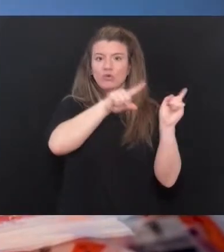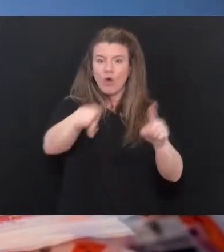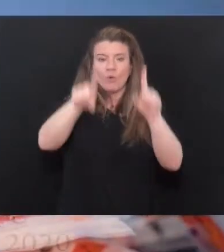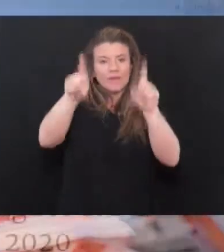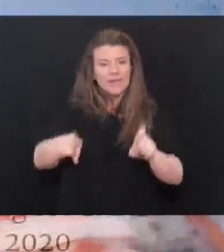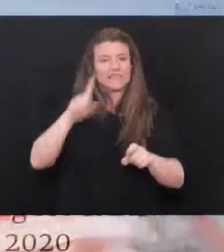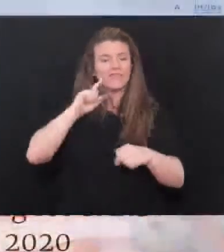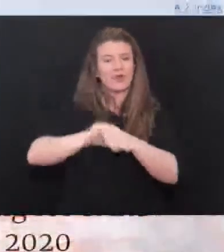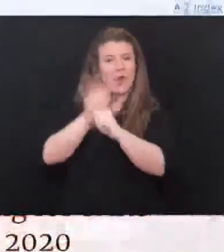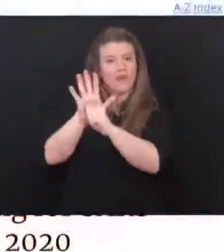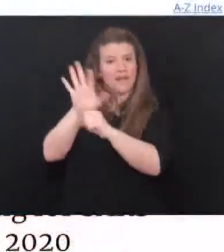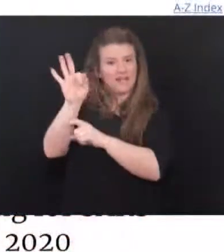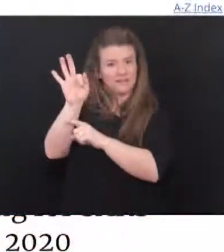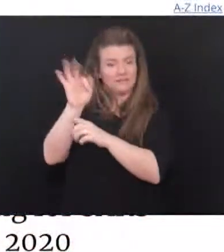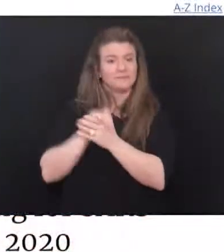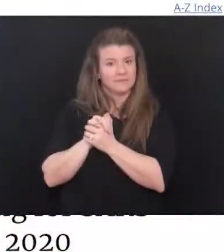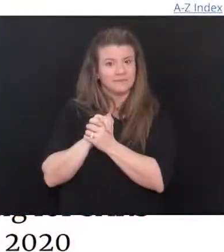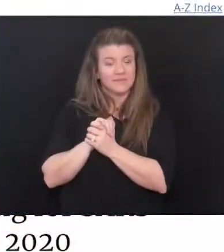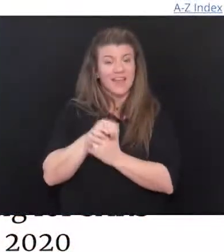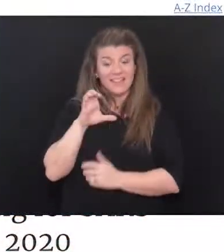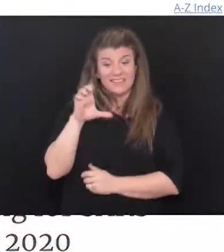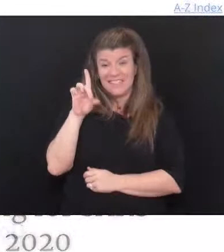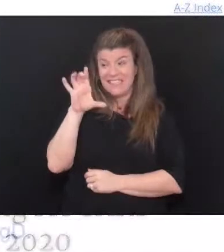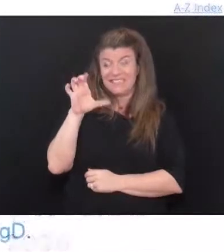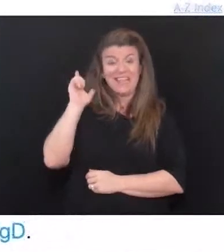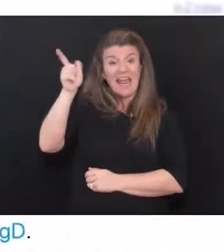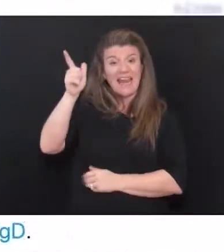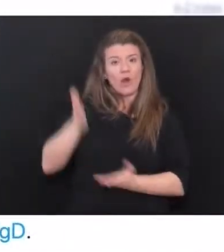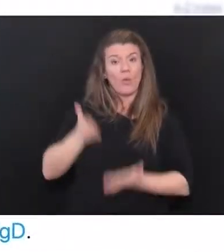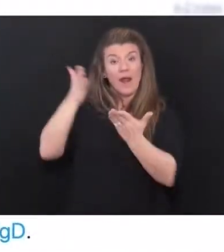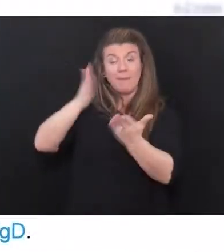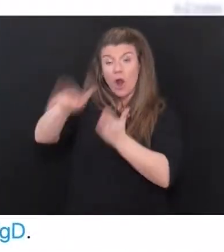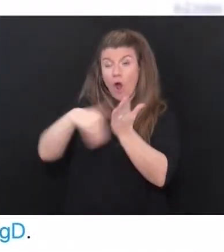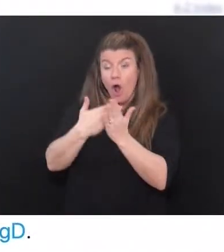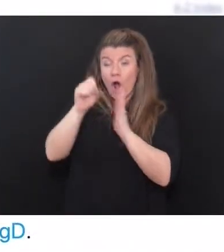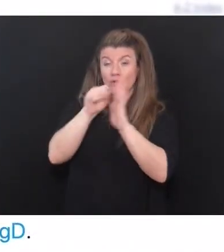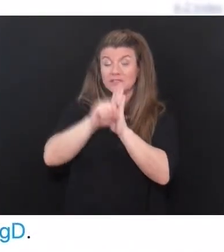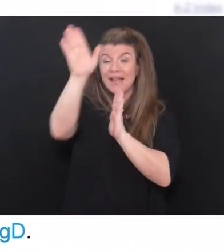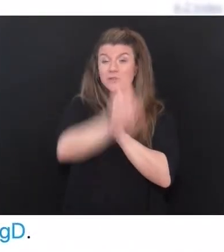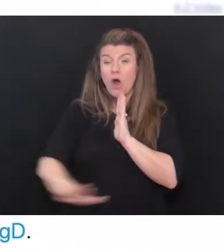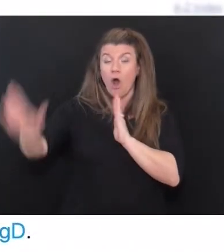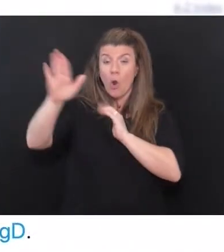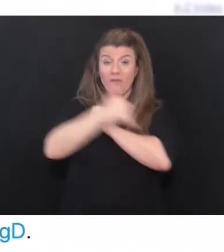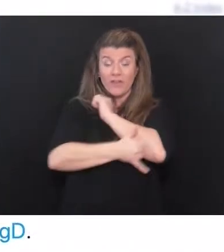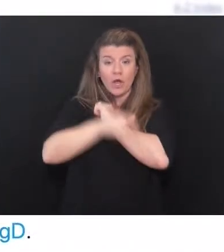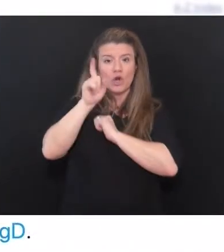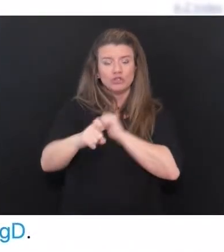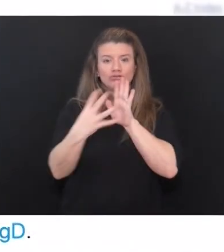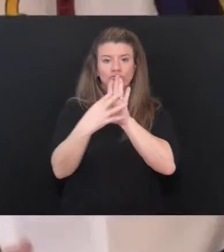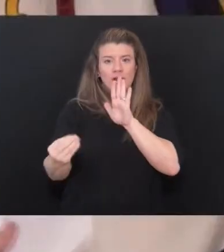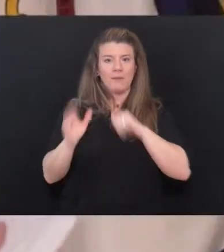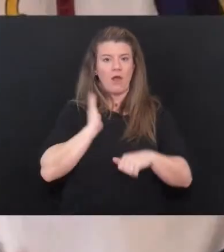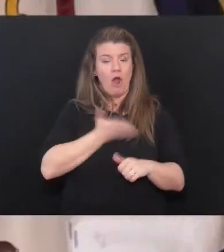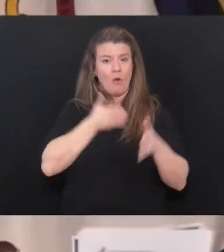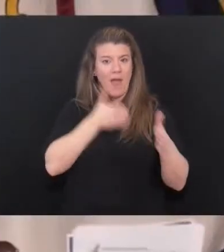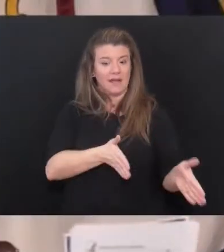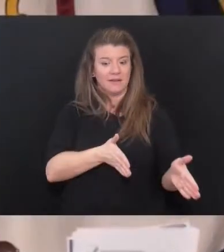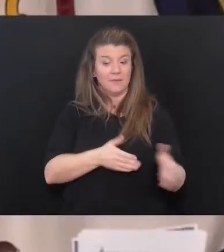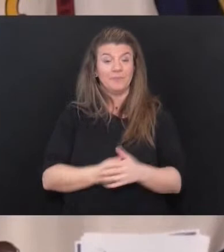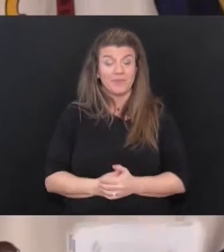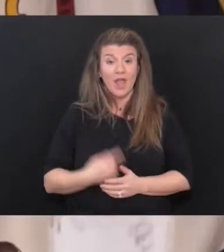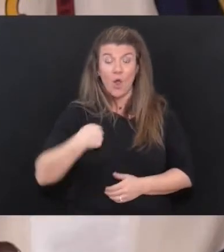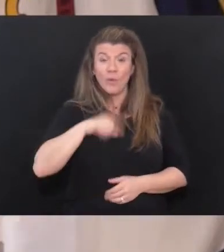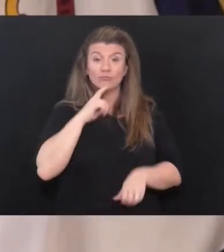for COVID-19. The CDC later recommended that all states across the country should replicate this strategy. We ran to